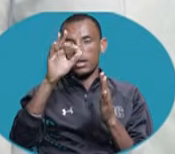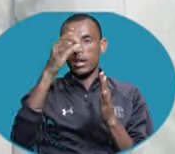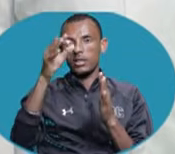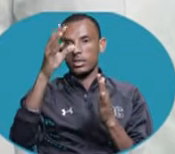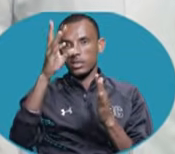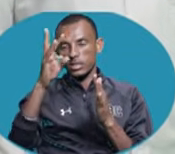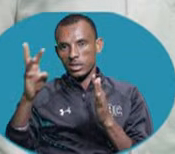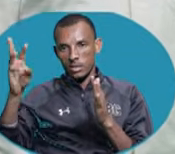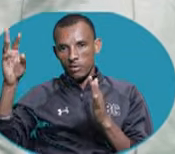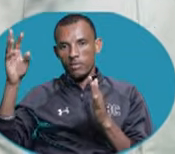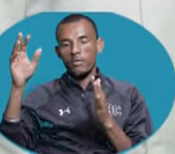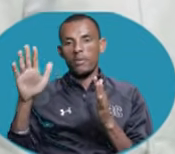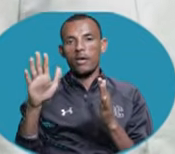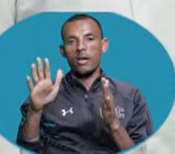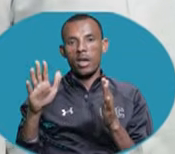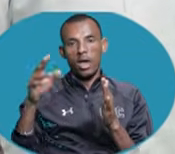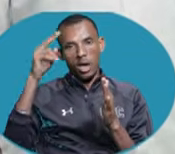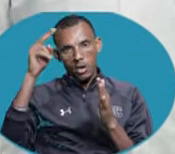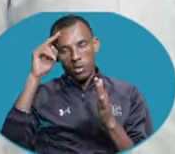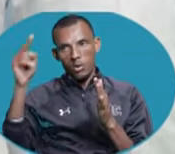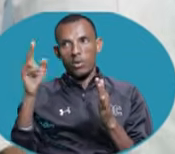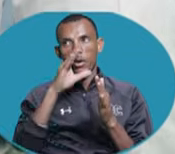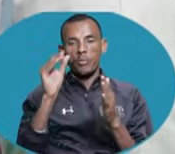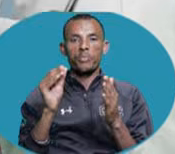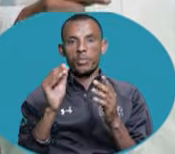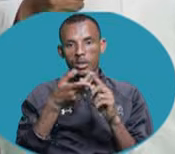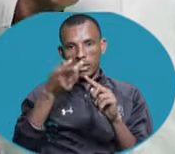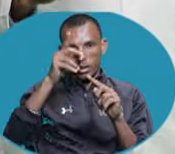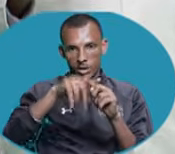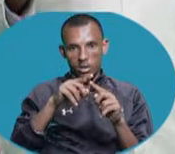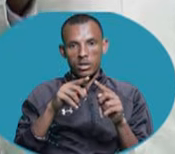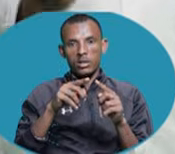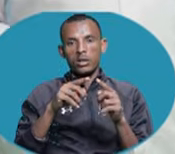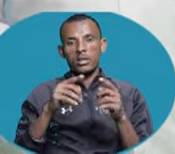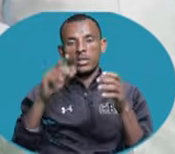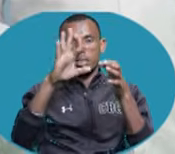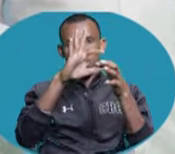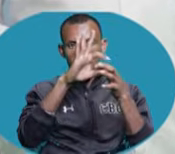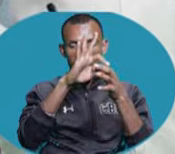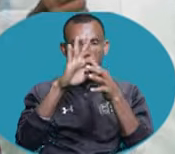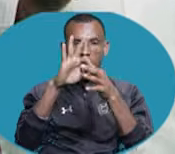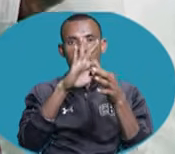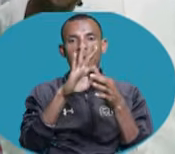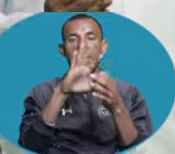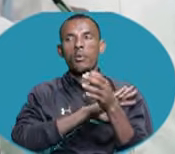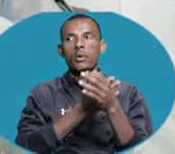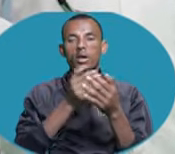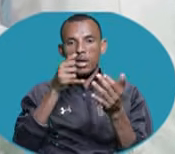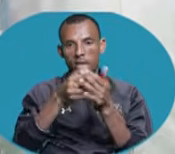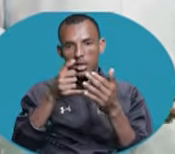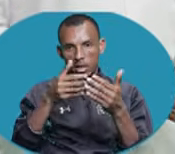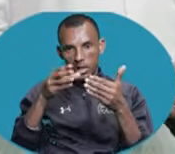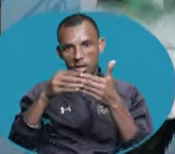to the end of Second World War throughout the world. The next topic,